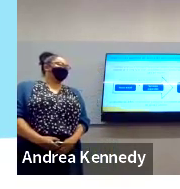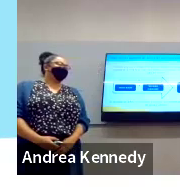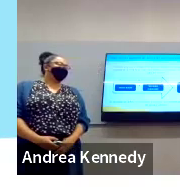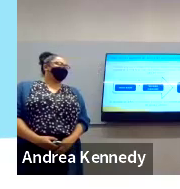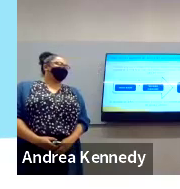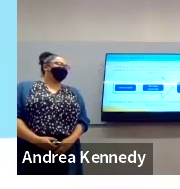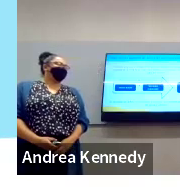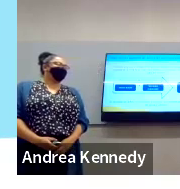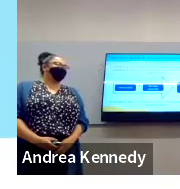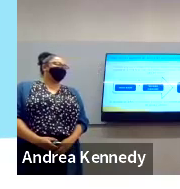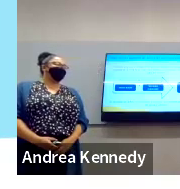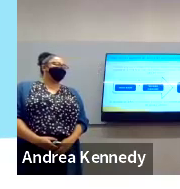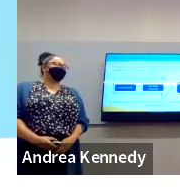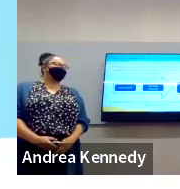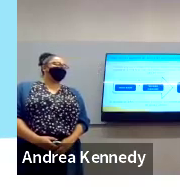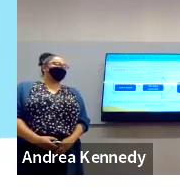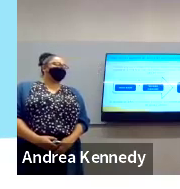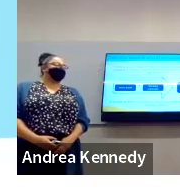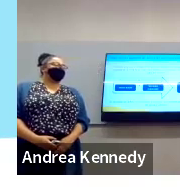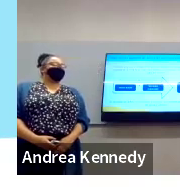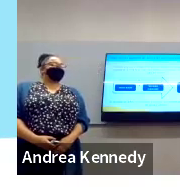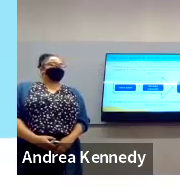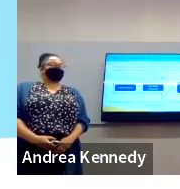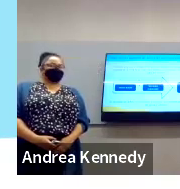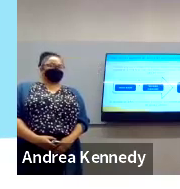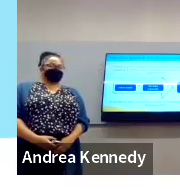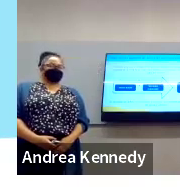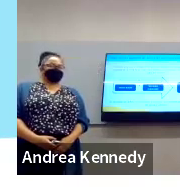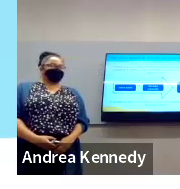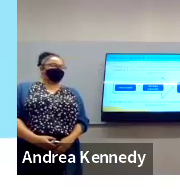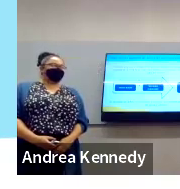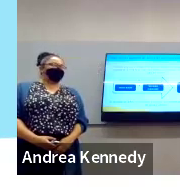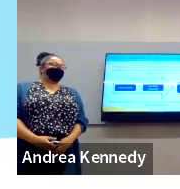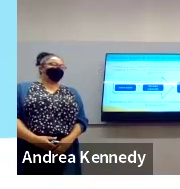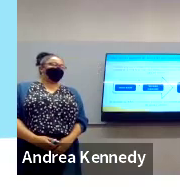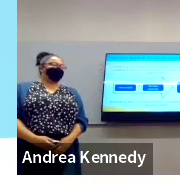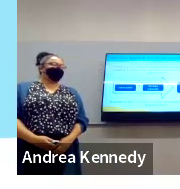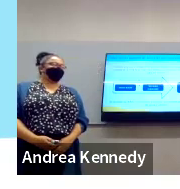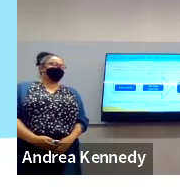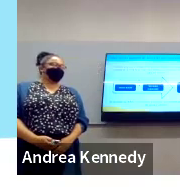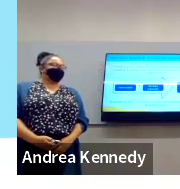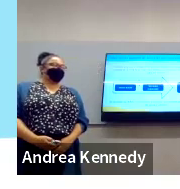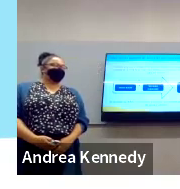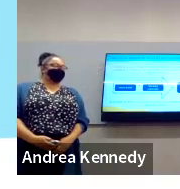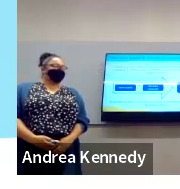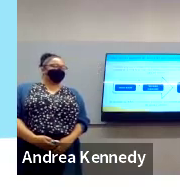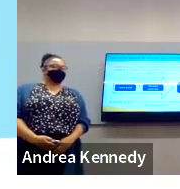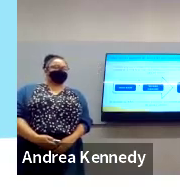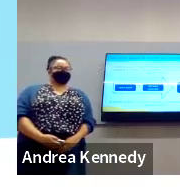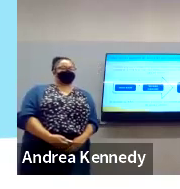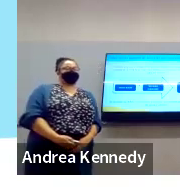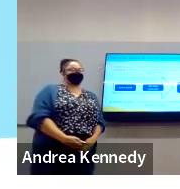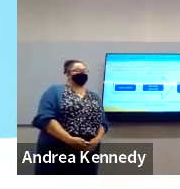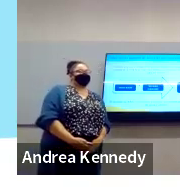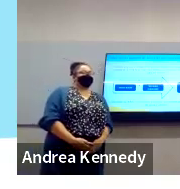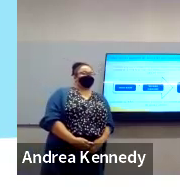Los propietarios deben de complementar, cumplir y presentar una petición para